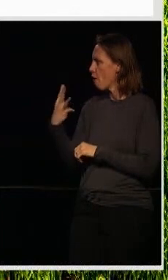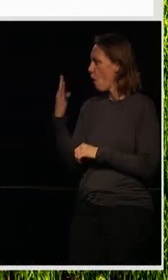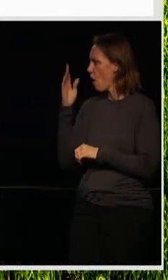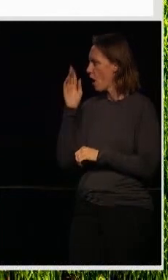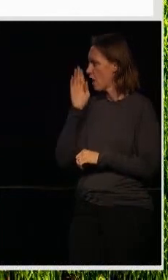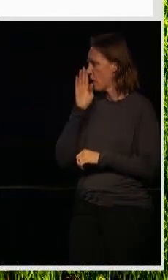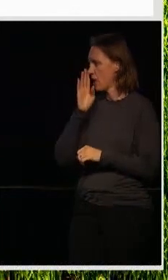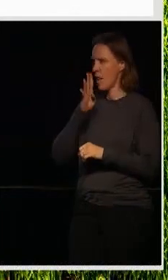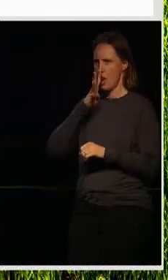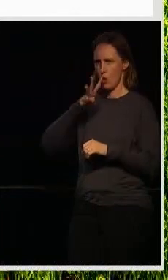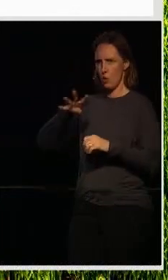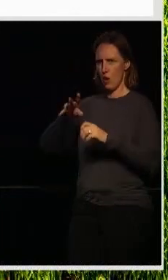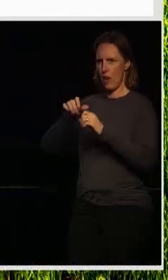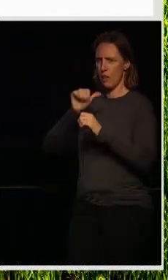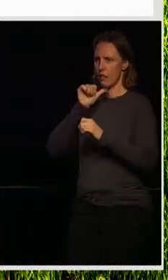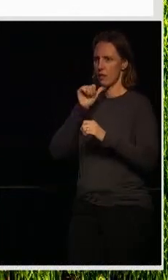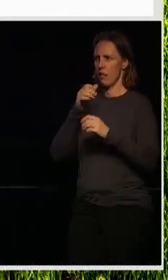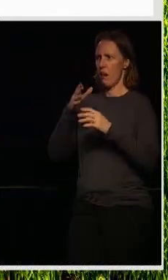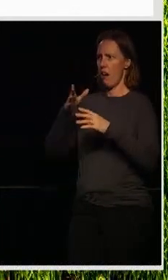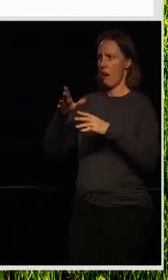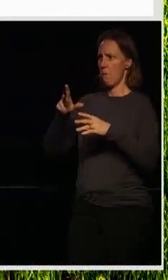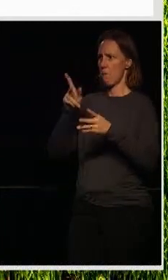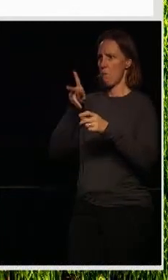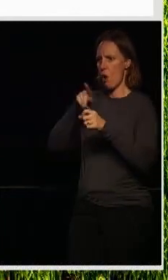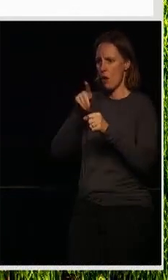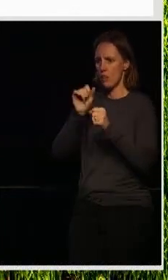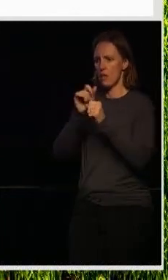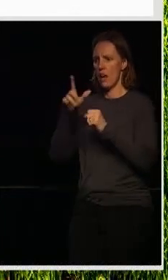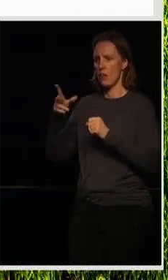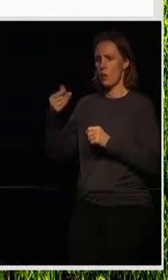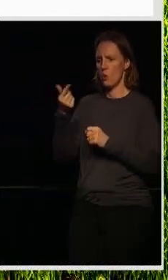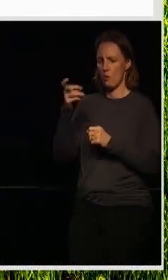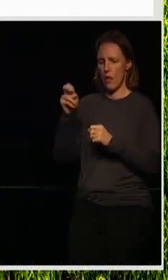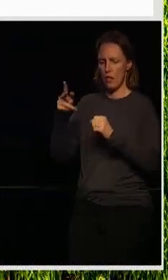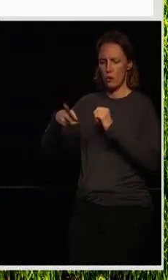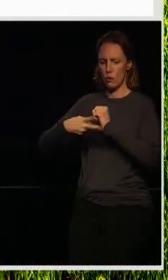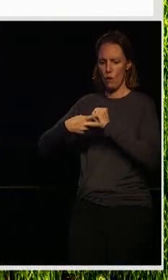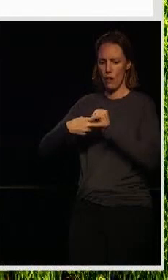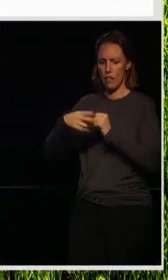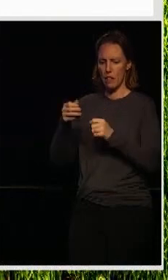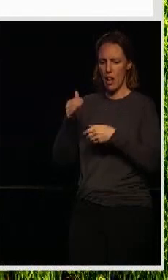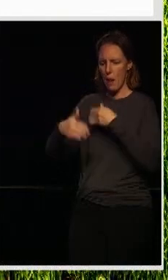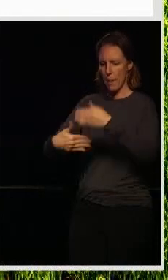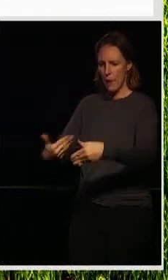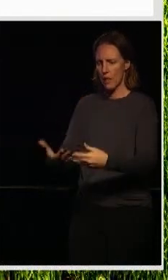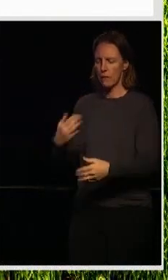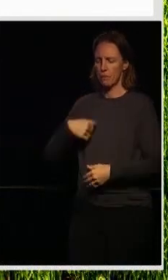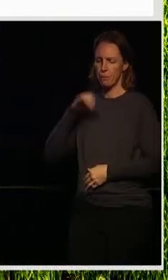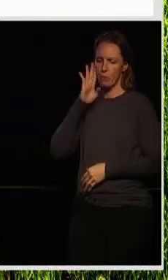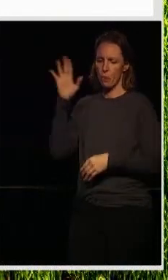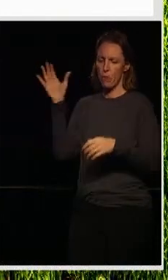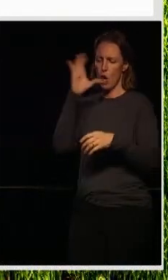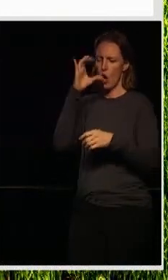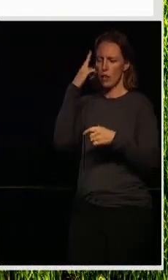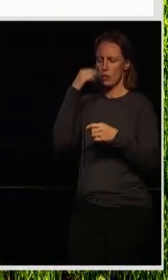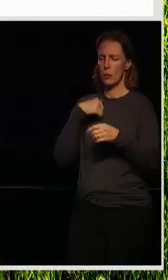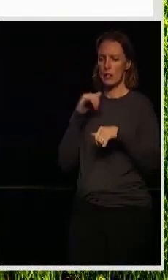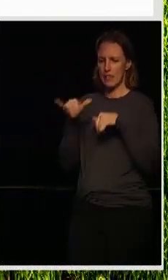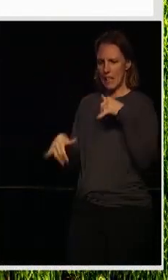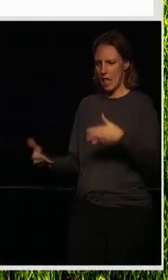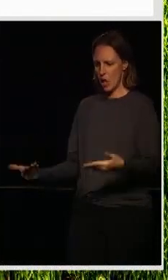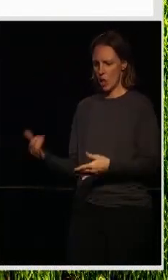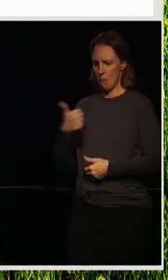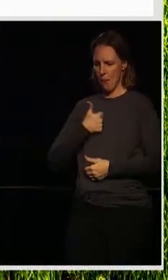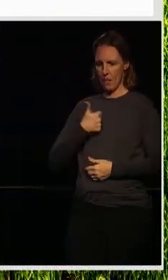manufacturing partners, universities, and grain storage operators. And I will be looking to spend time here myself as